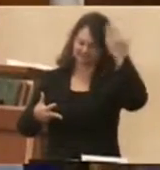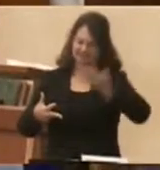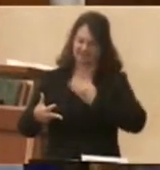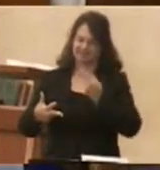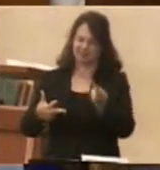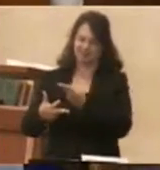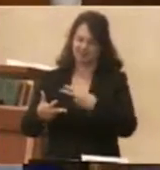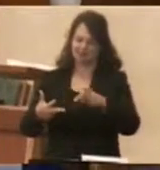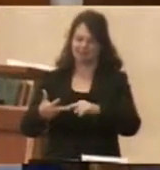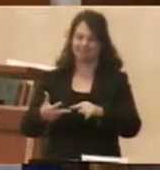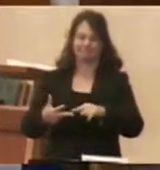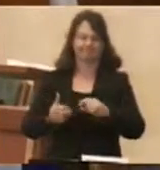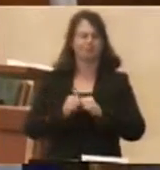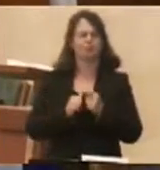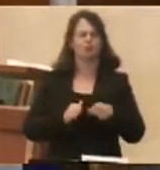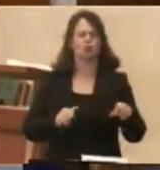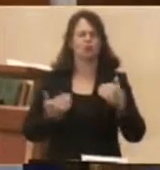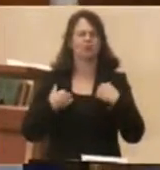how many of you have names?